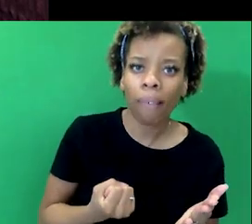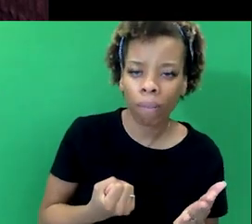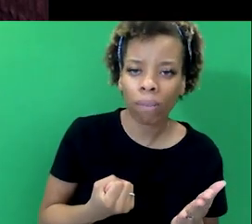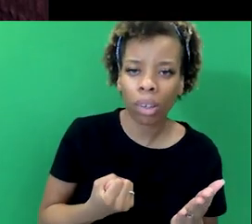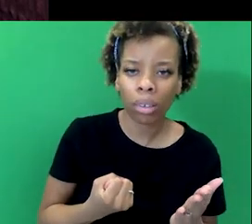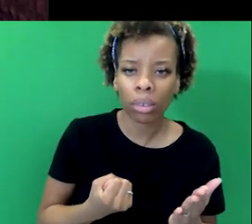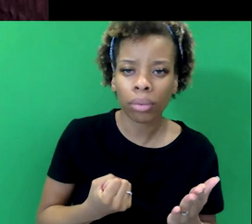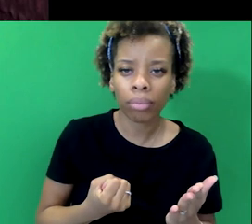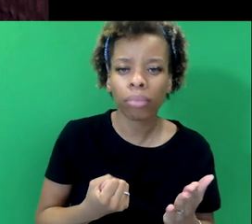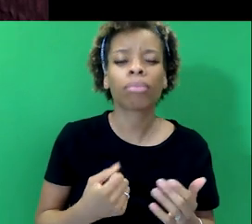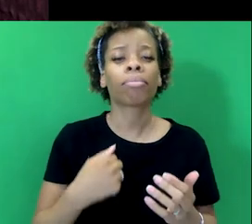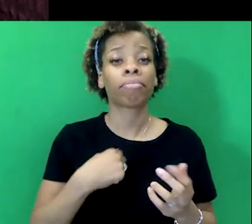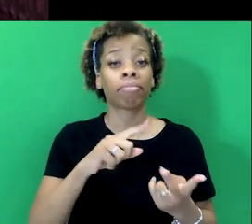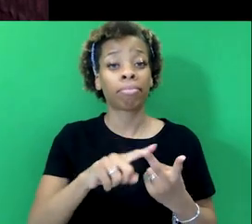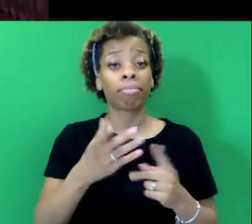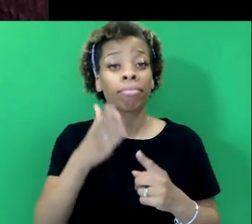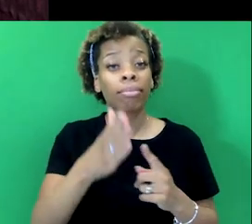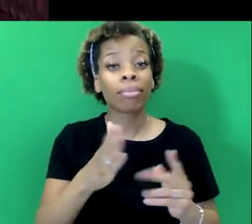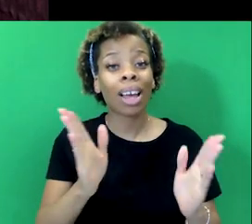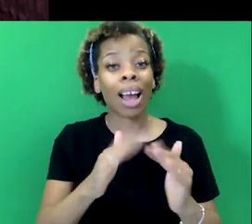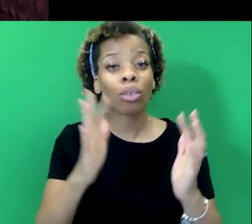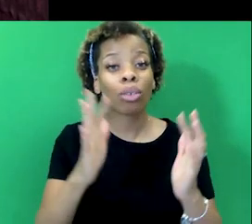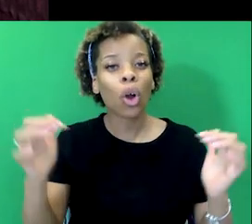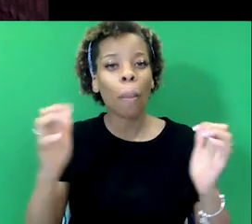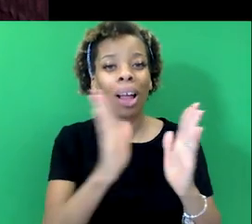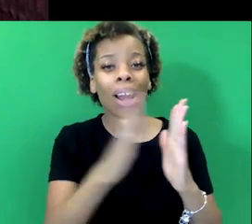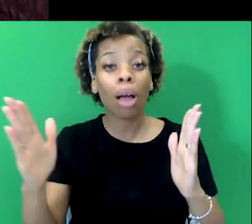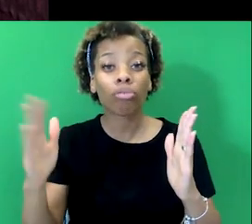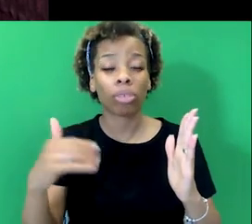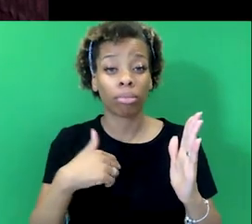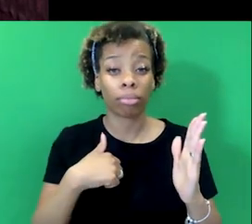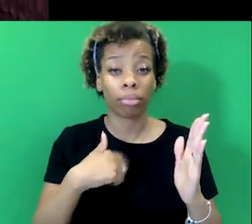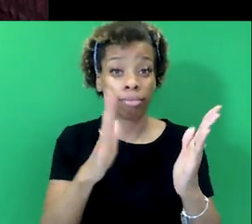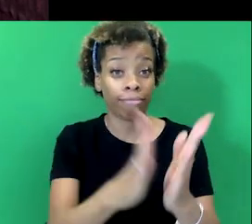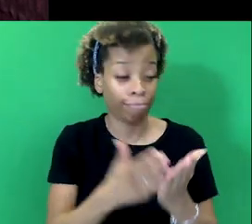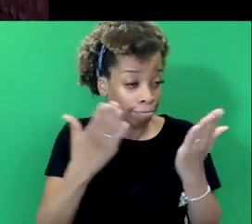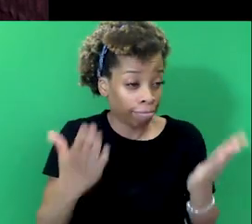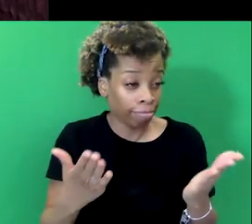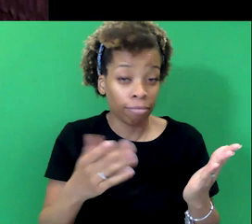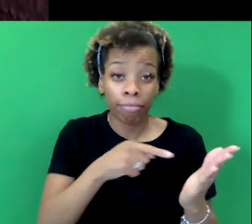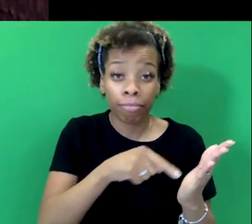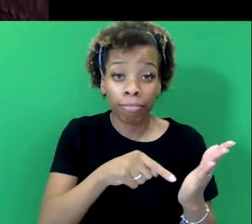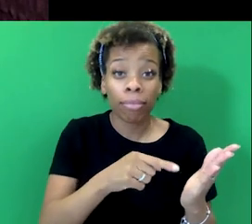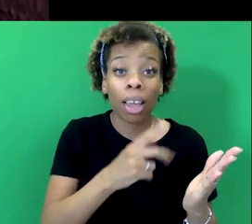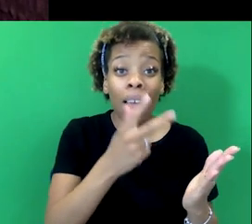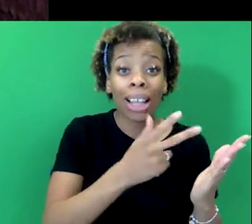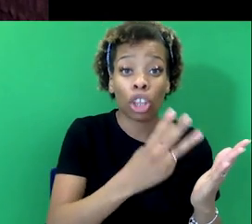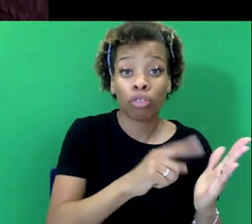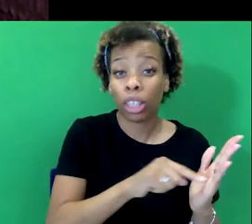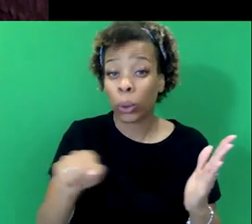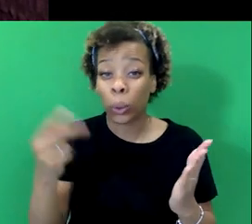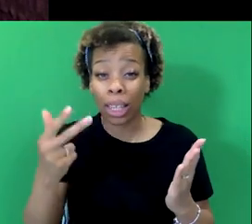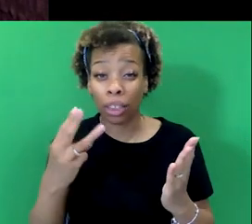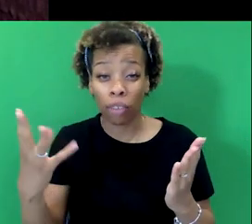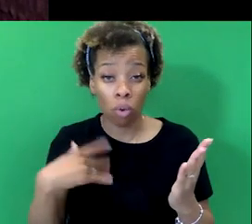And I also went to the House of Commons Library. I read Hansard from 1833 to 1834, not